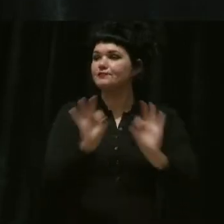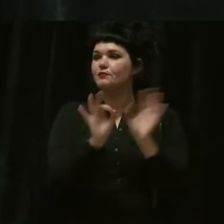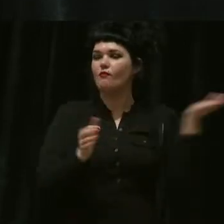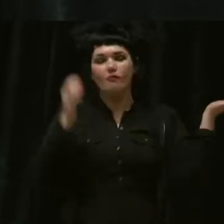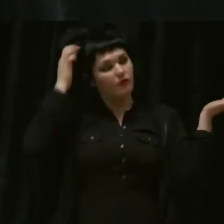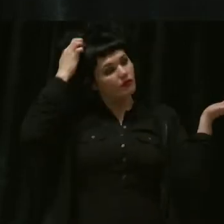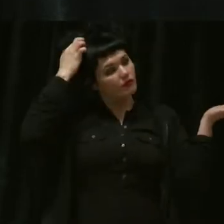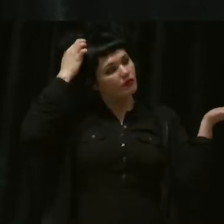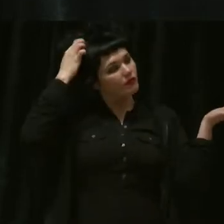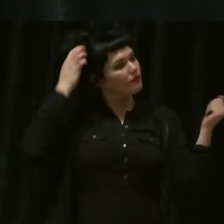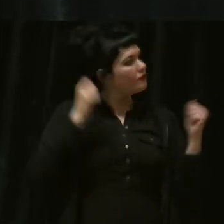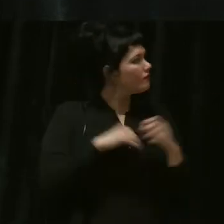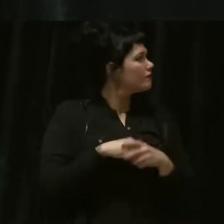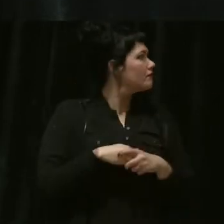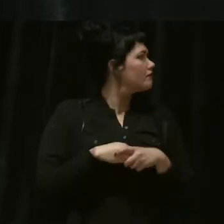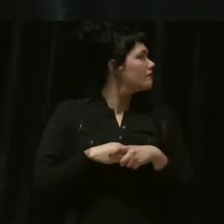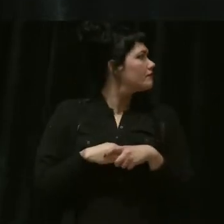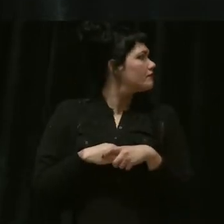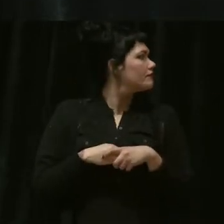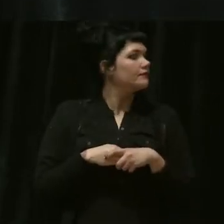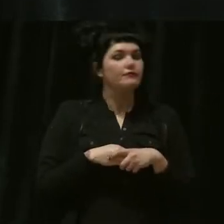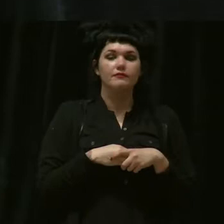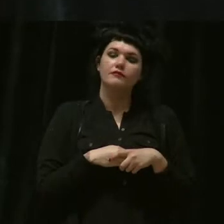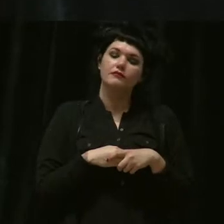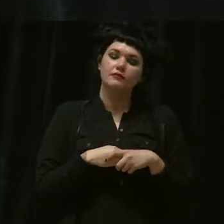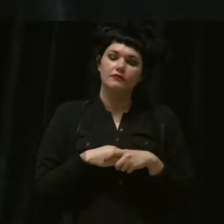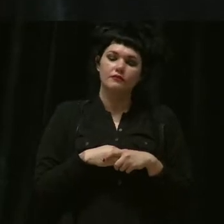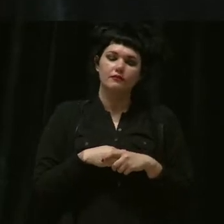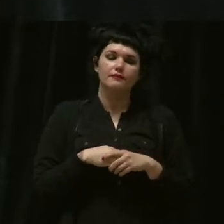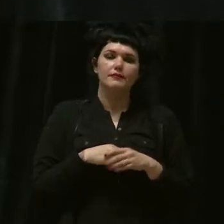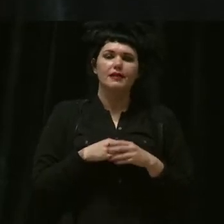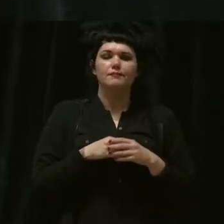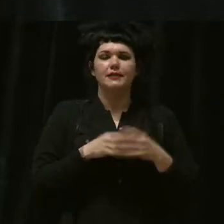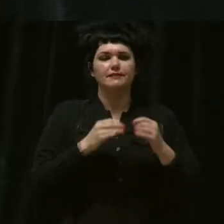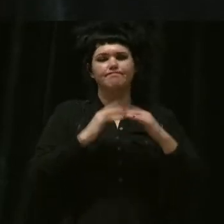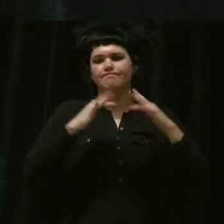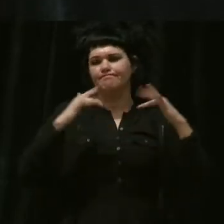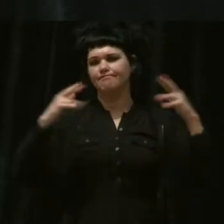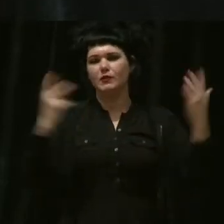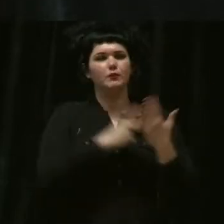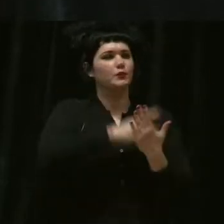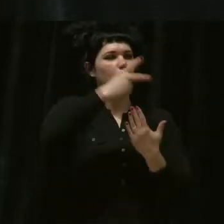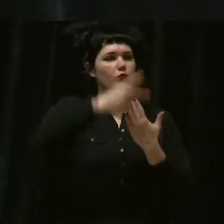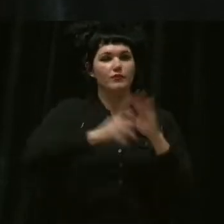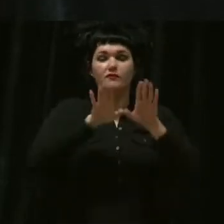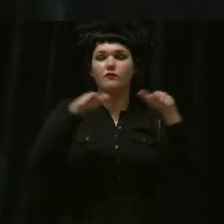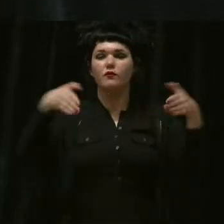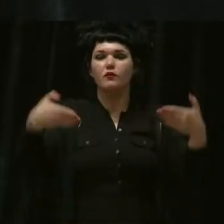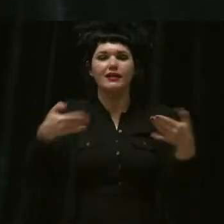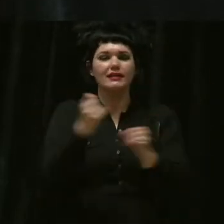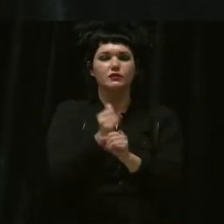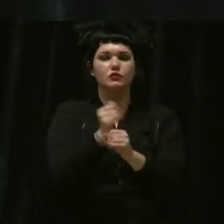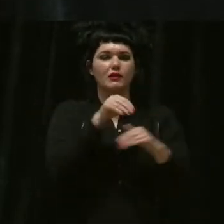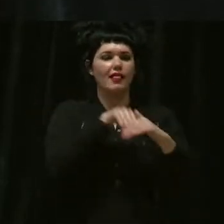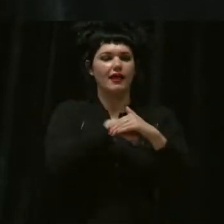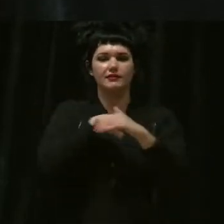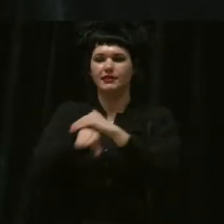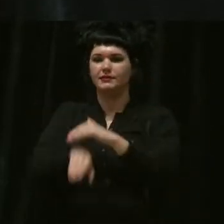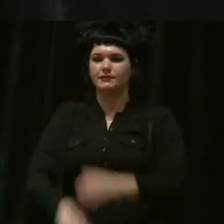are a number of different programs that are focused on broadening institutional access.